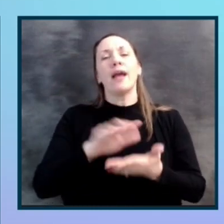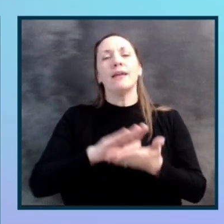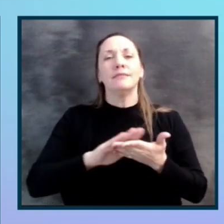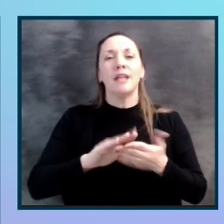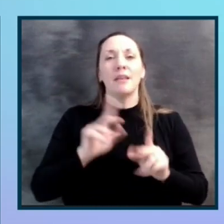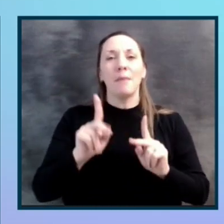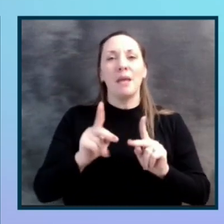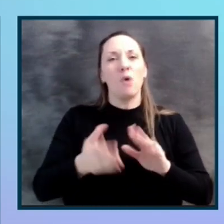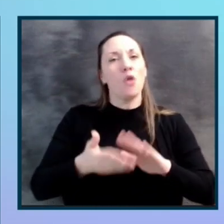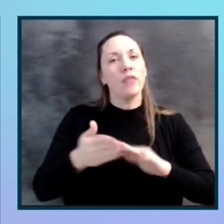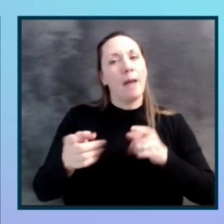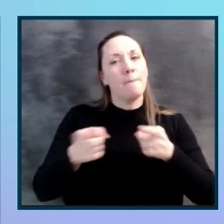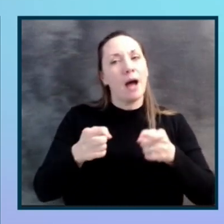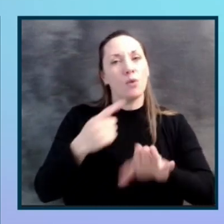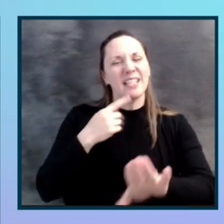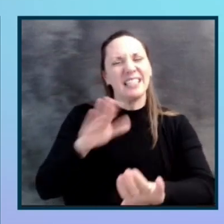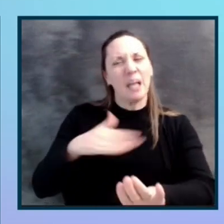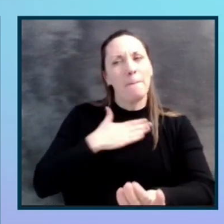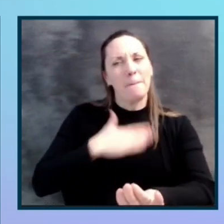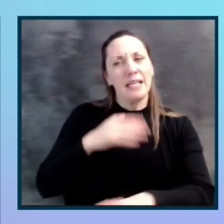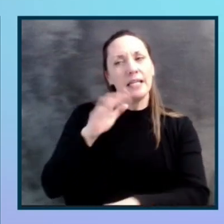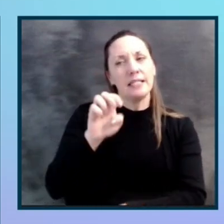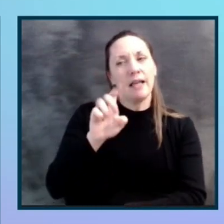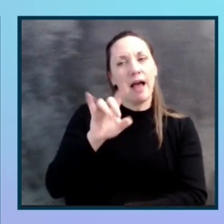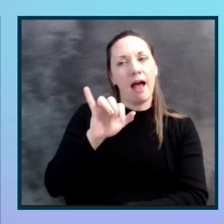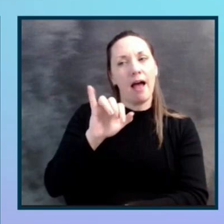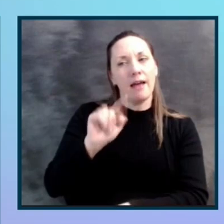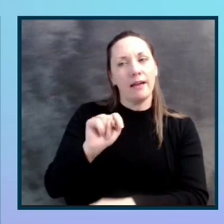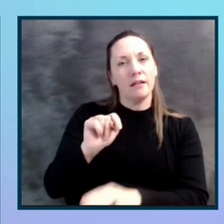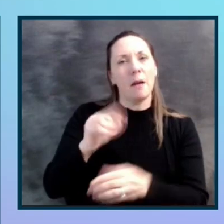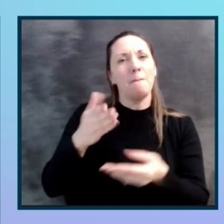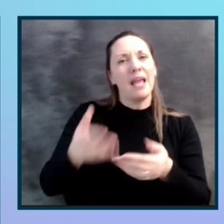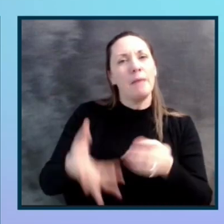please edit this, add in this content warning,